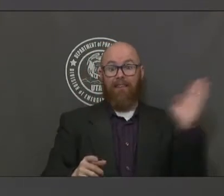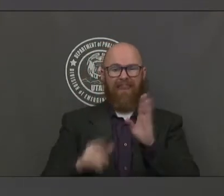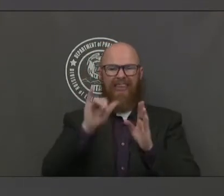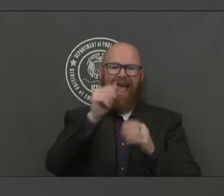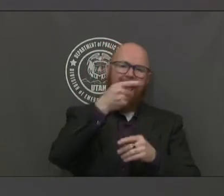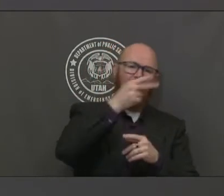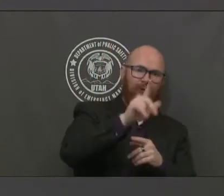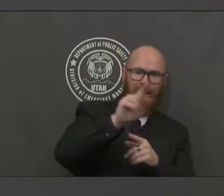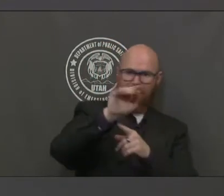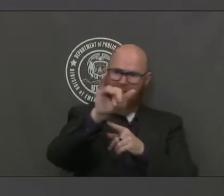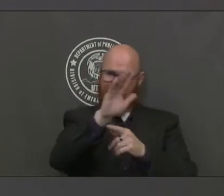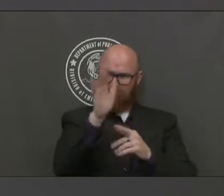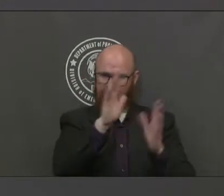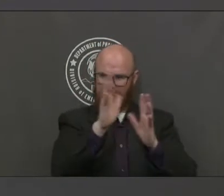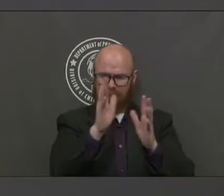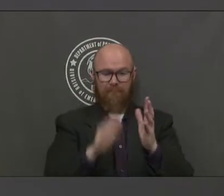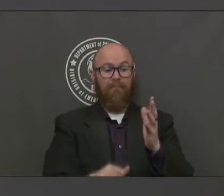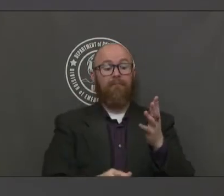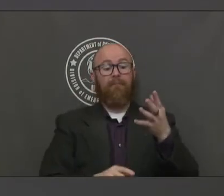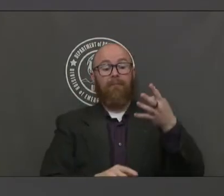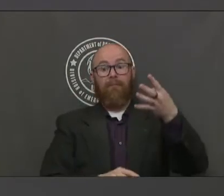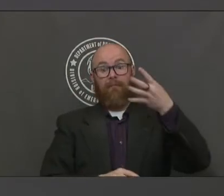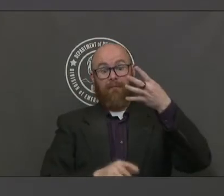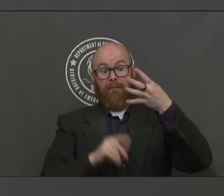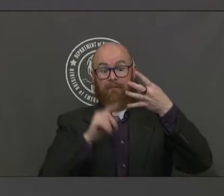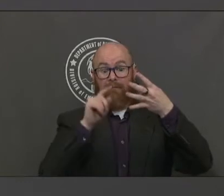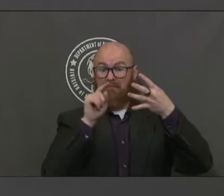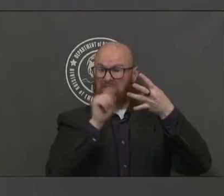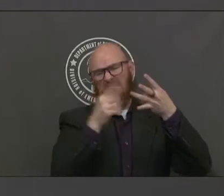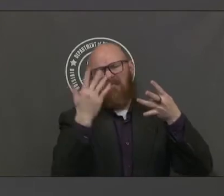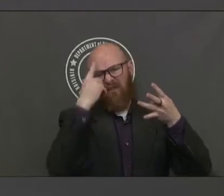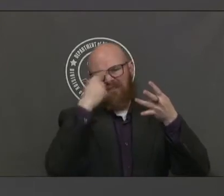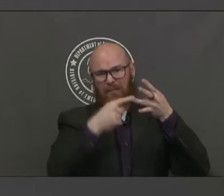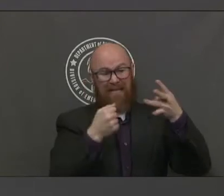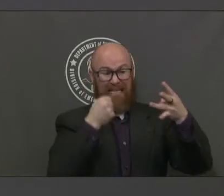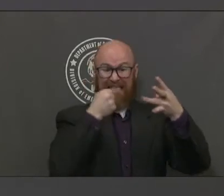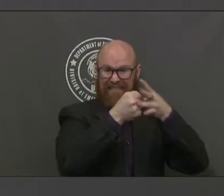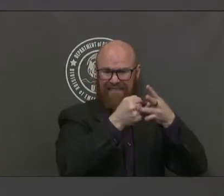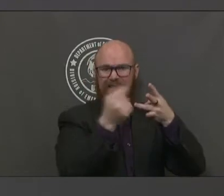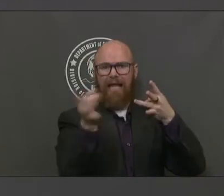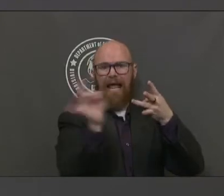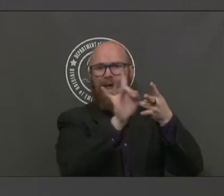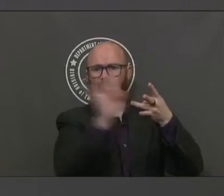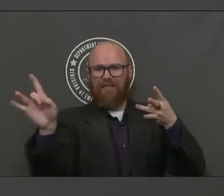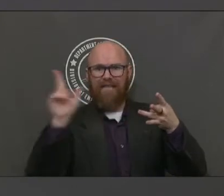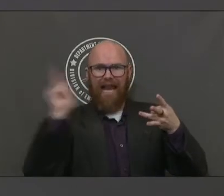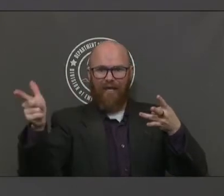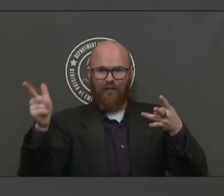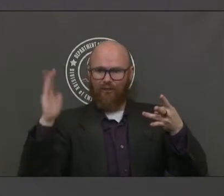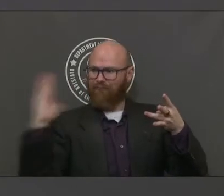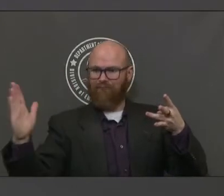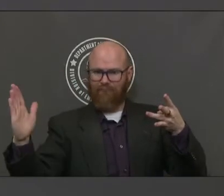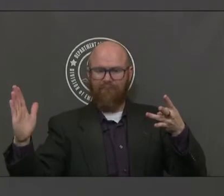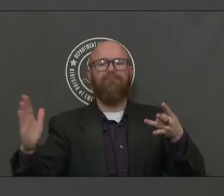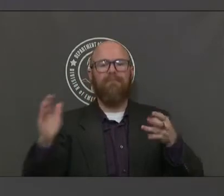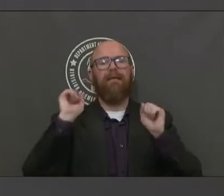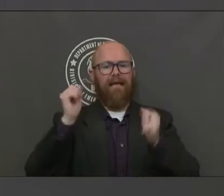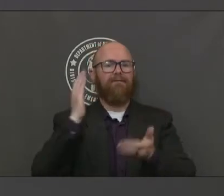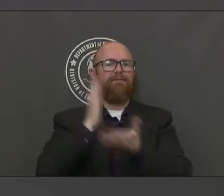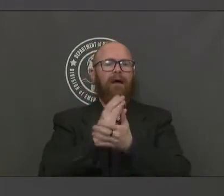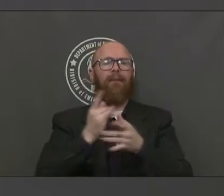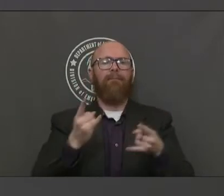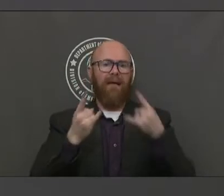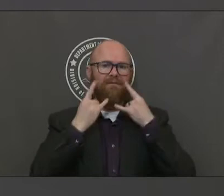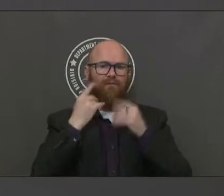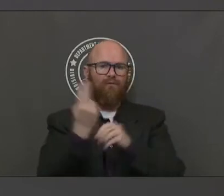those mandates, if we're in low transmission, right? So all of those things. So the low case spread, low hospitalization,